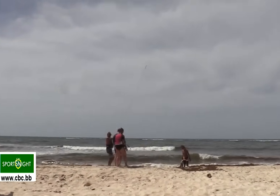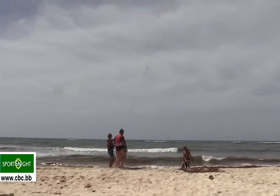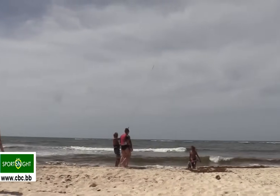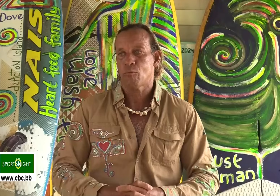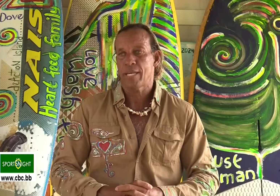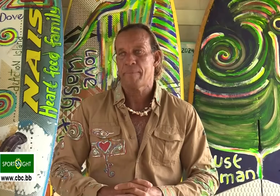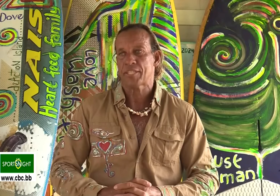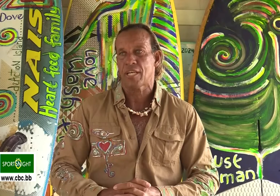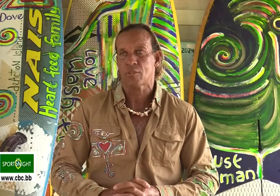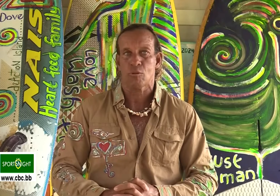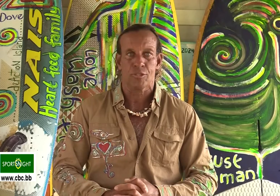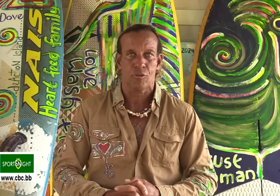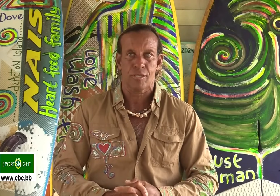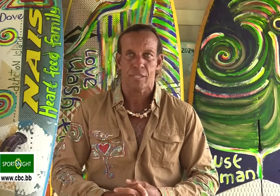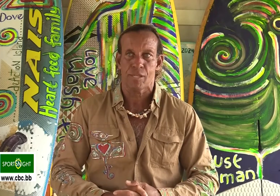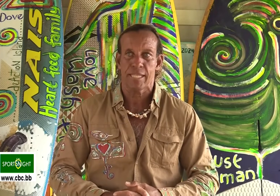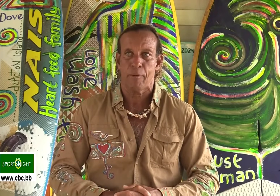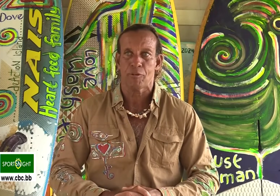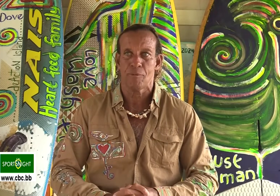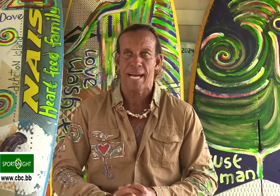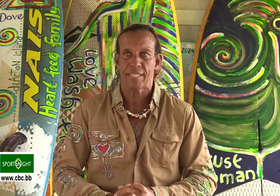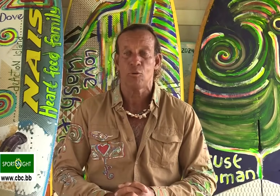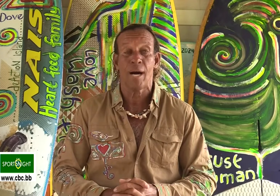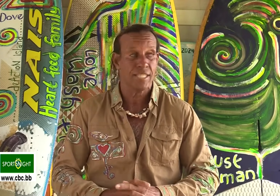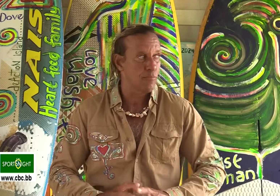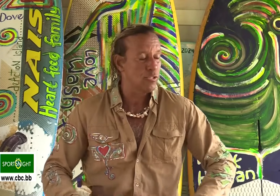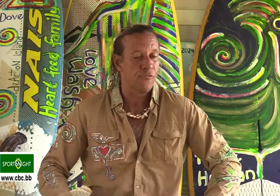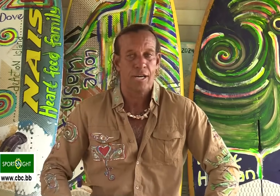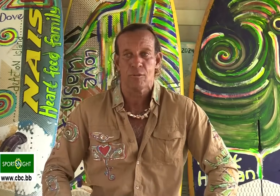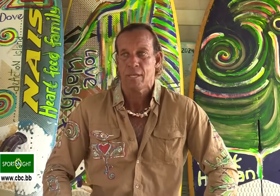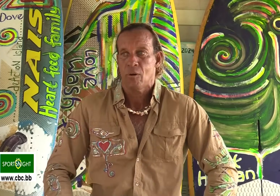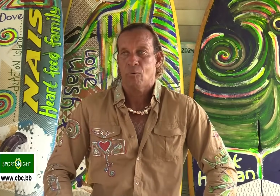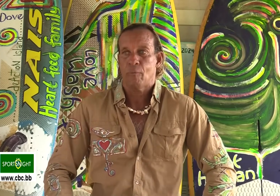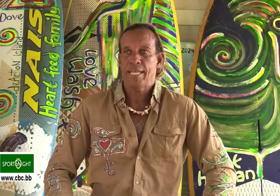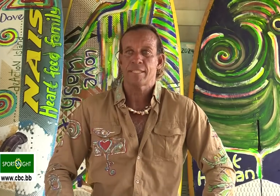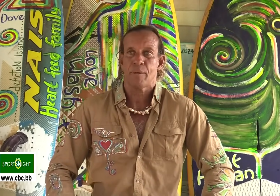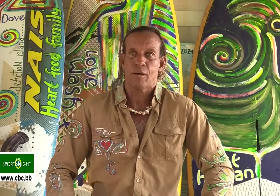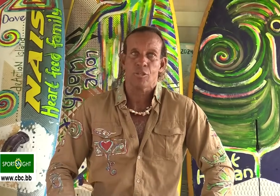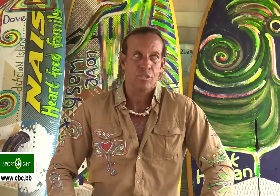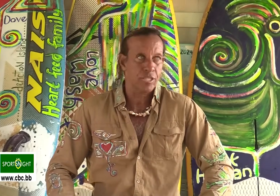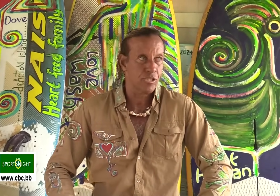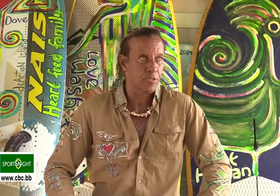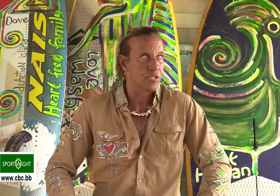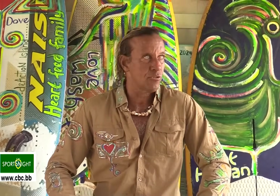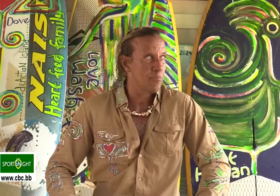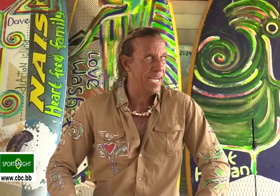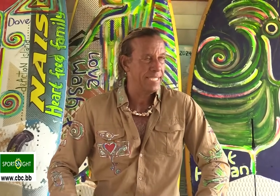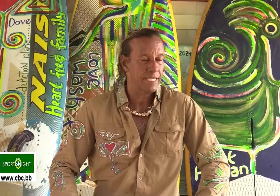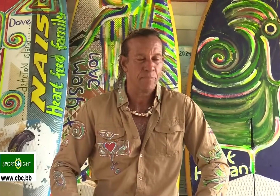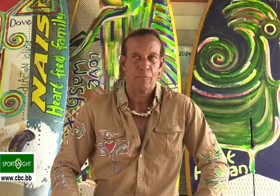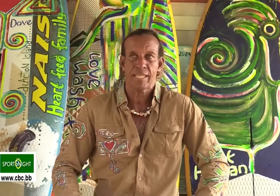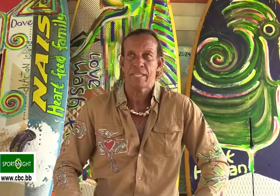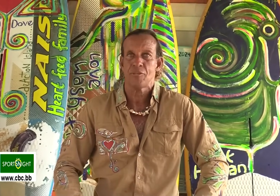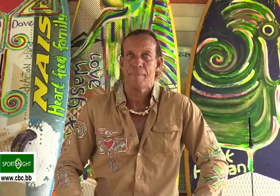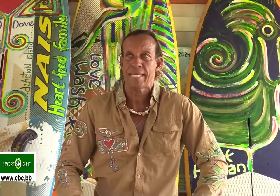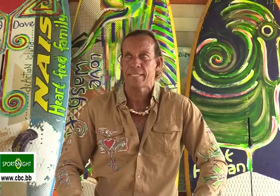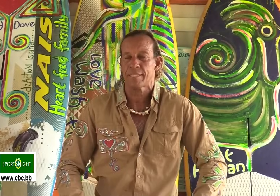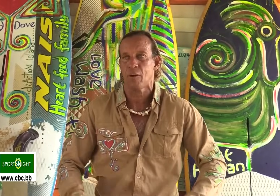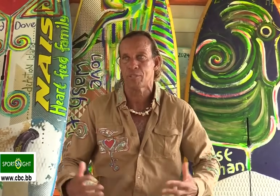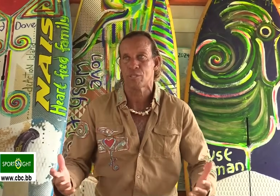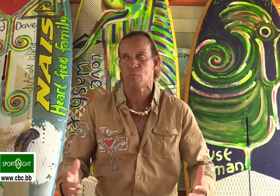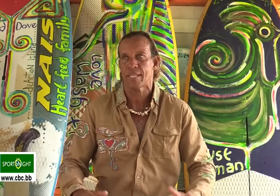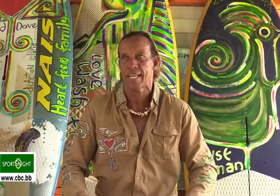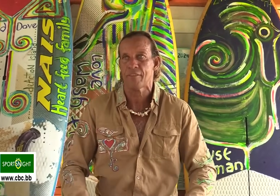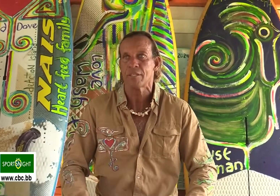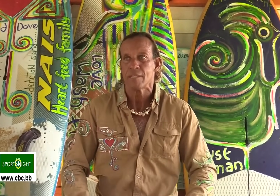kite surfing. The way the Beach Culture World Tour is really about humanity. Who has the most fun wins, but also contributes to humanity. And when I mean humanity